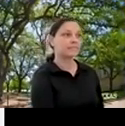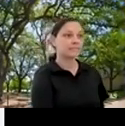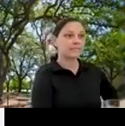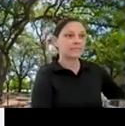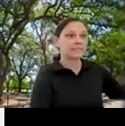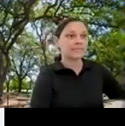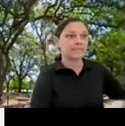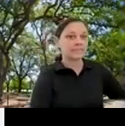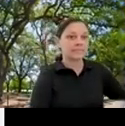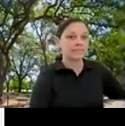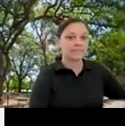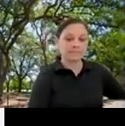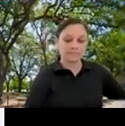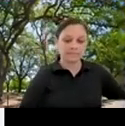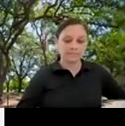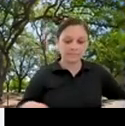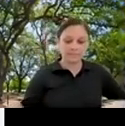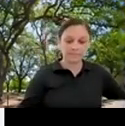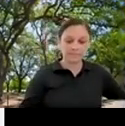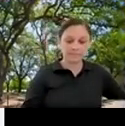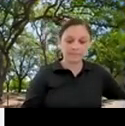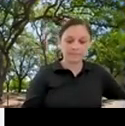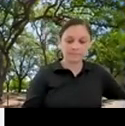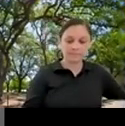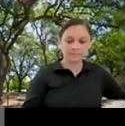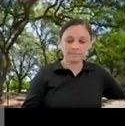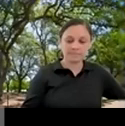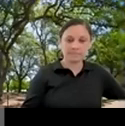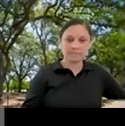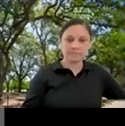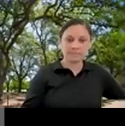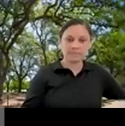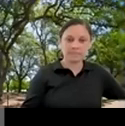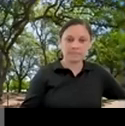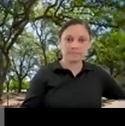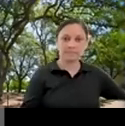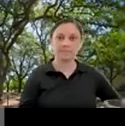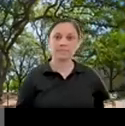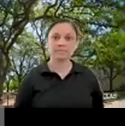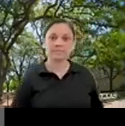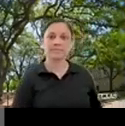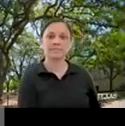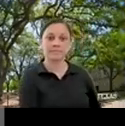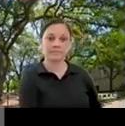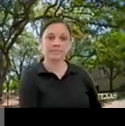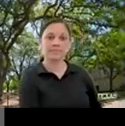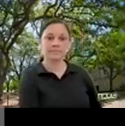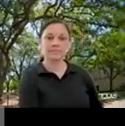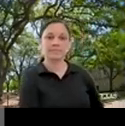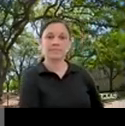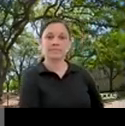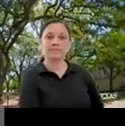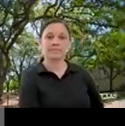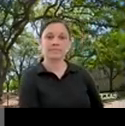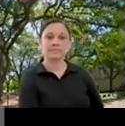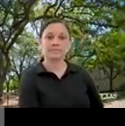atmosphere of communication and collaboration and aligning and working together to stay focused